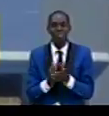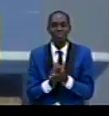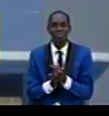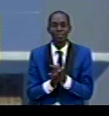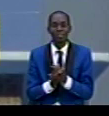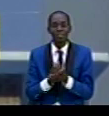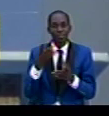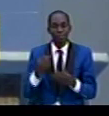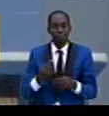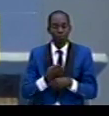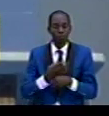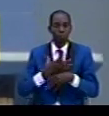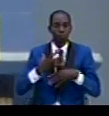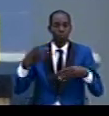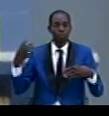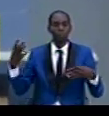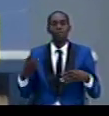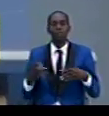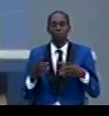disappeared.